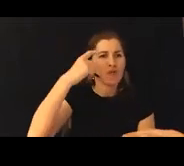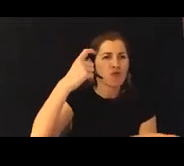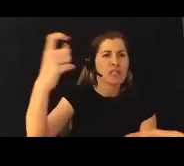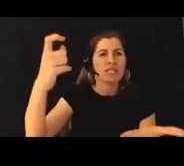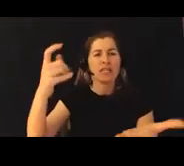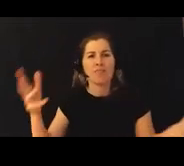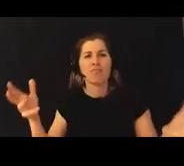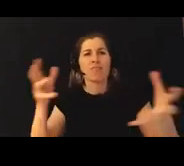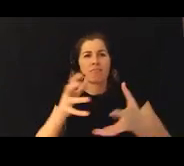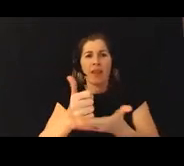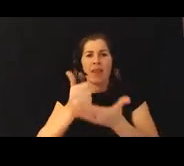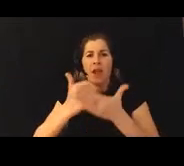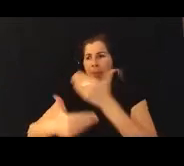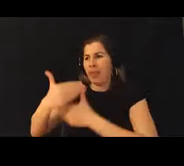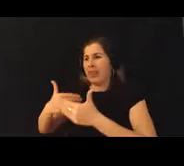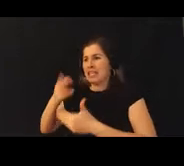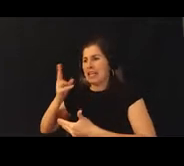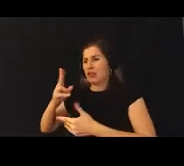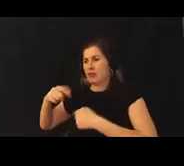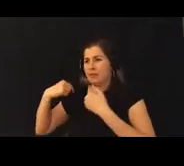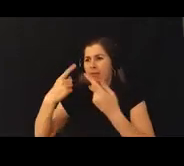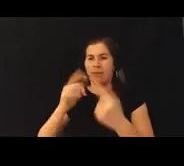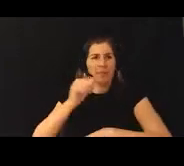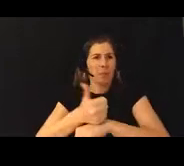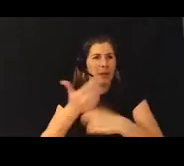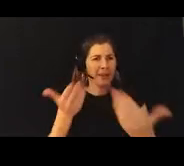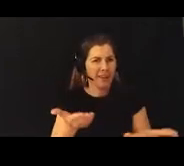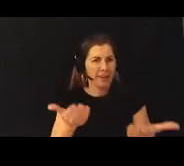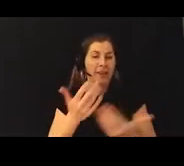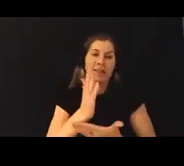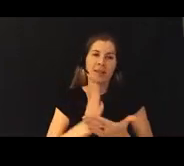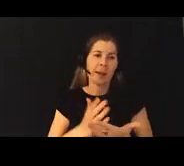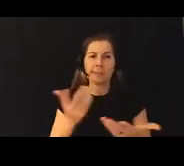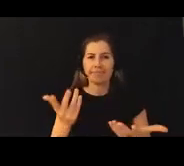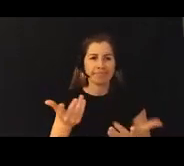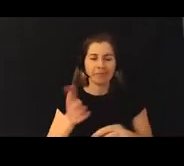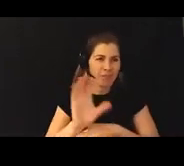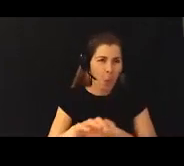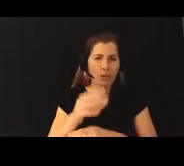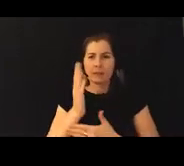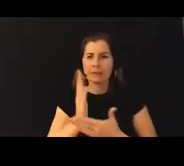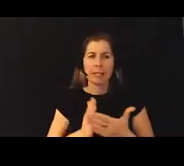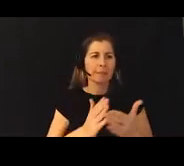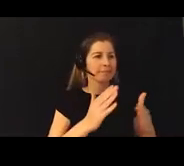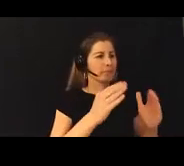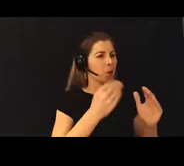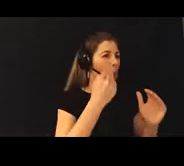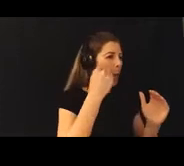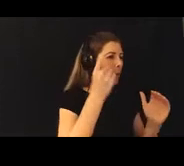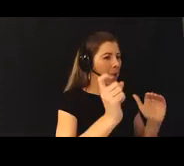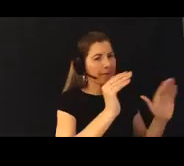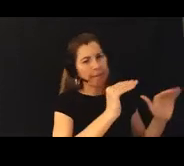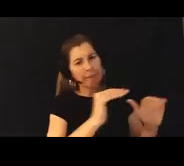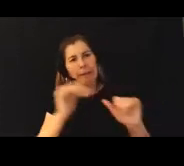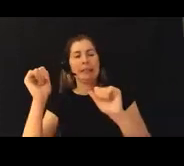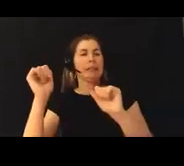history that led to this moment. Some were brought here against their will. Some were drawn to leave their distant homes in hope of a